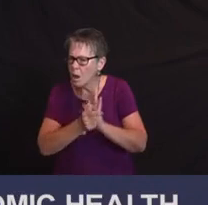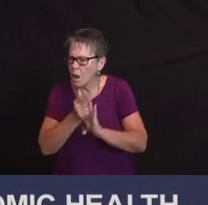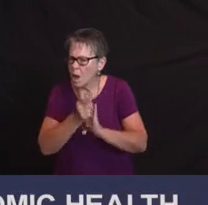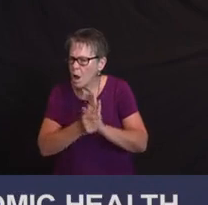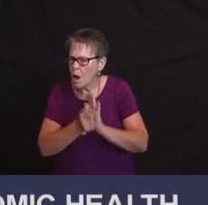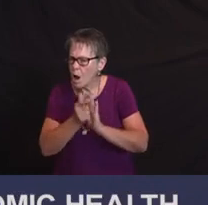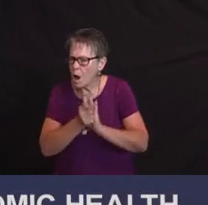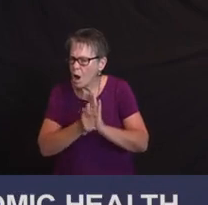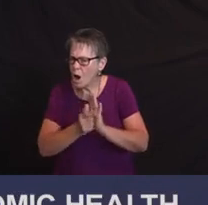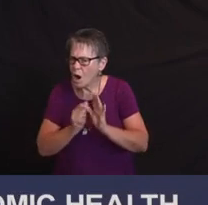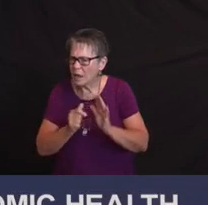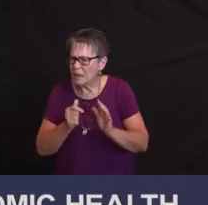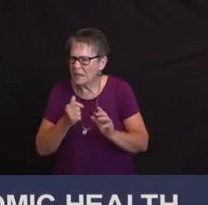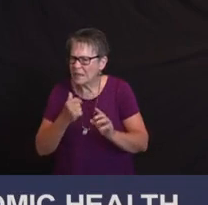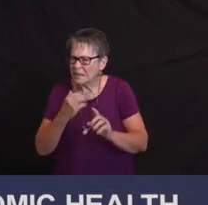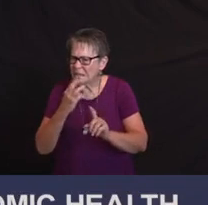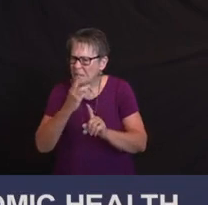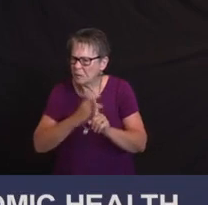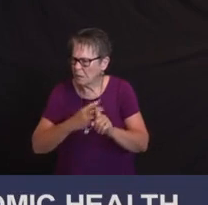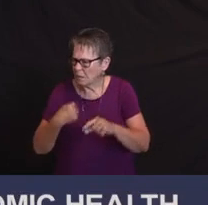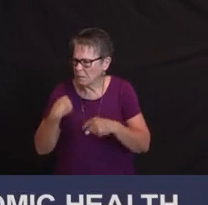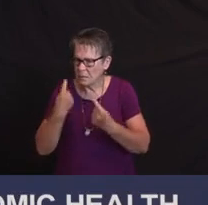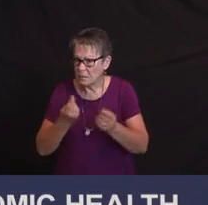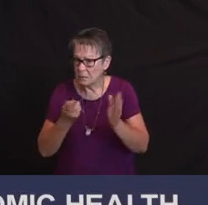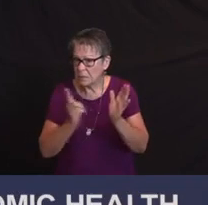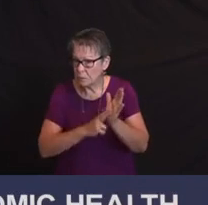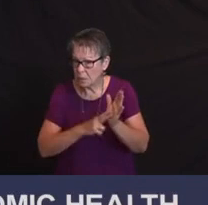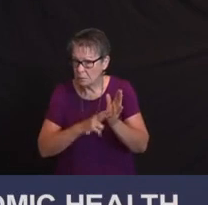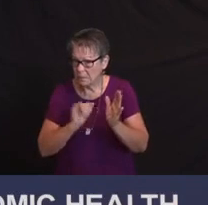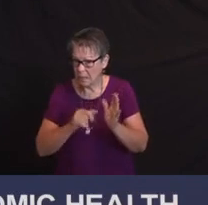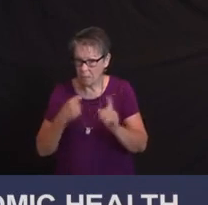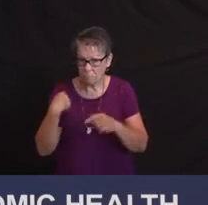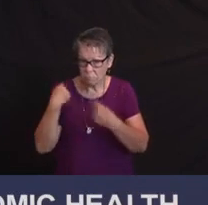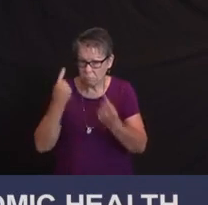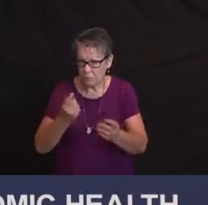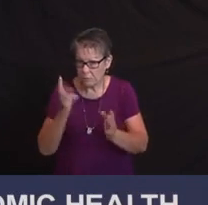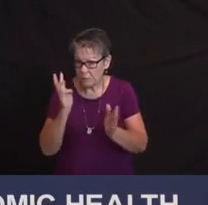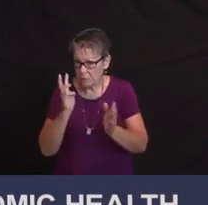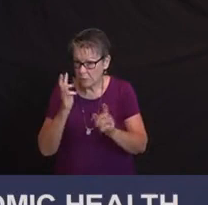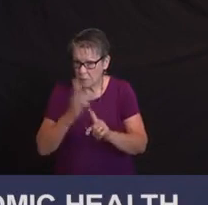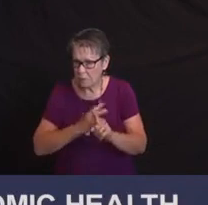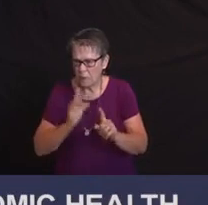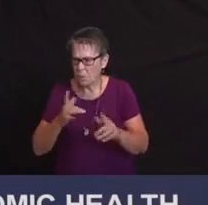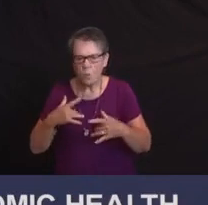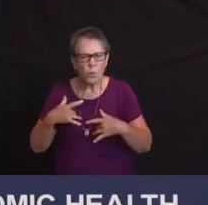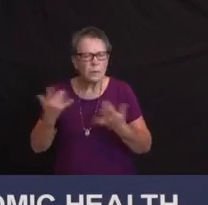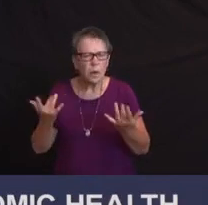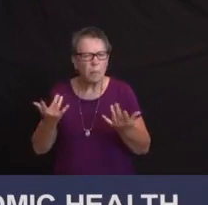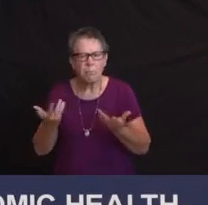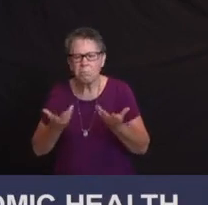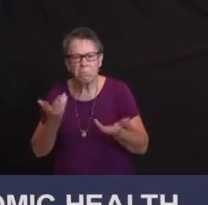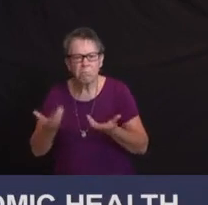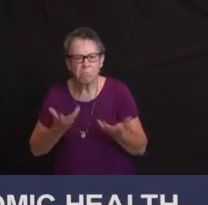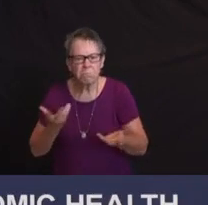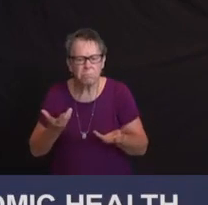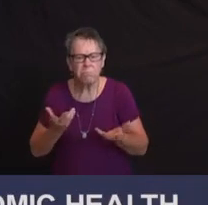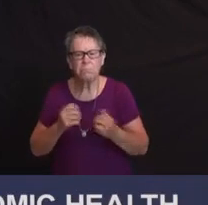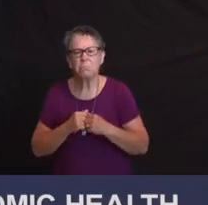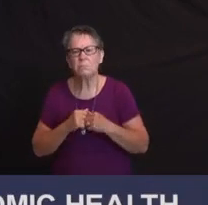on where things stand on that. Yep. Thank you. Thanks, Mike. On that last one, the commission's working